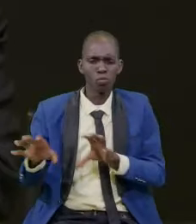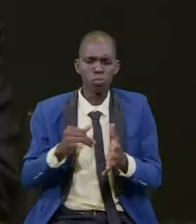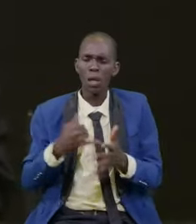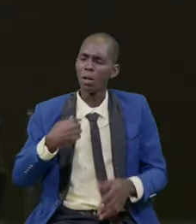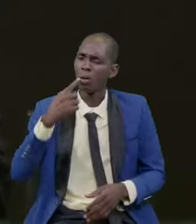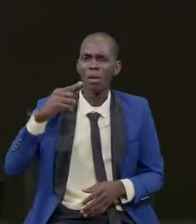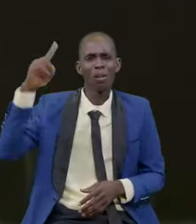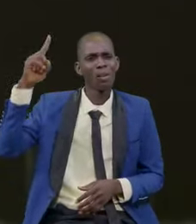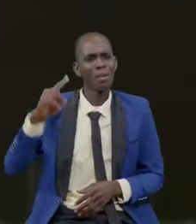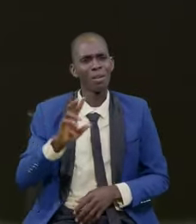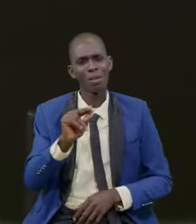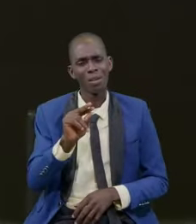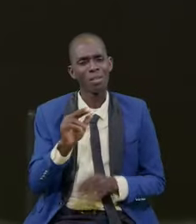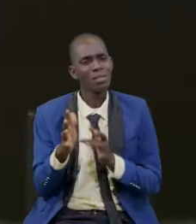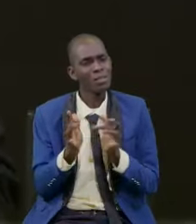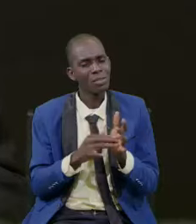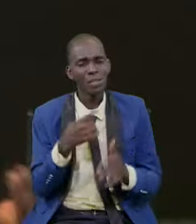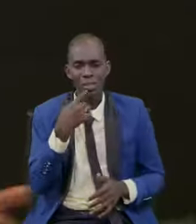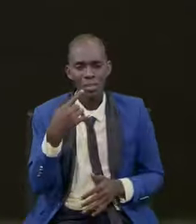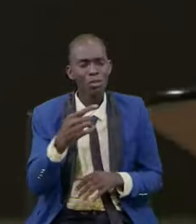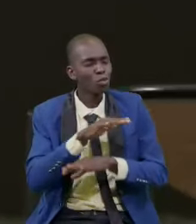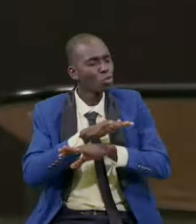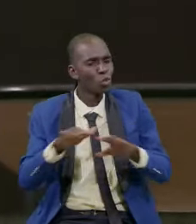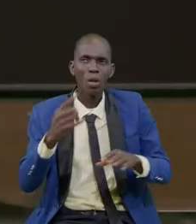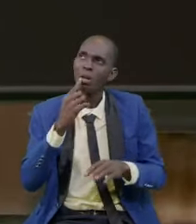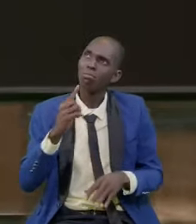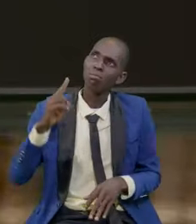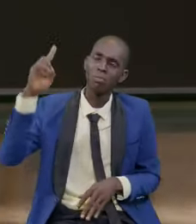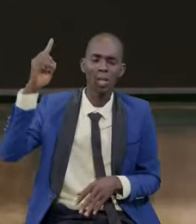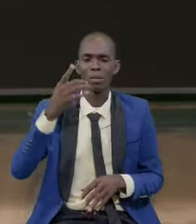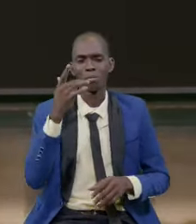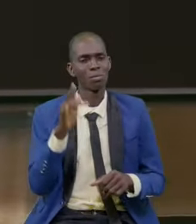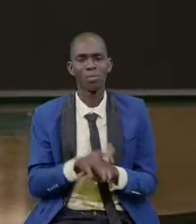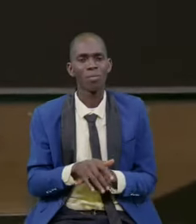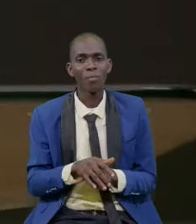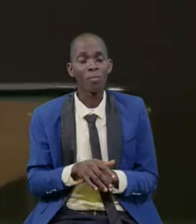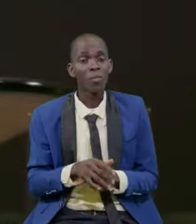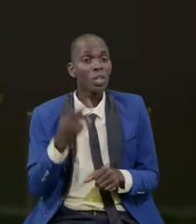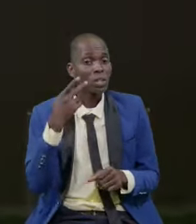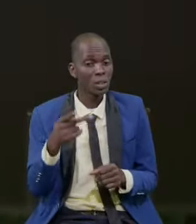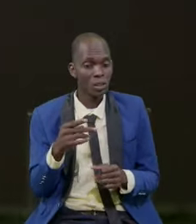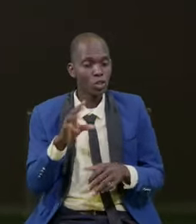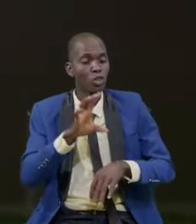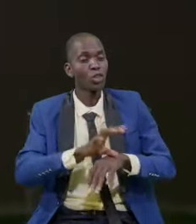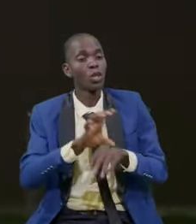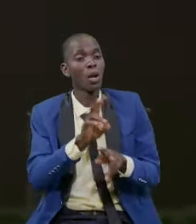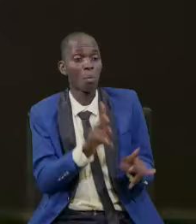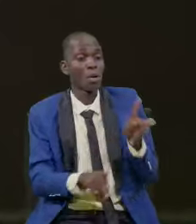Jesus said, don't swear. And these people,